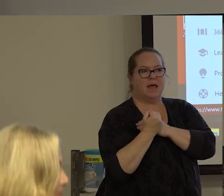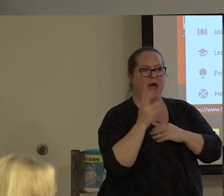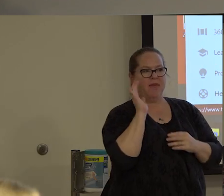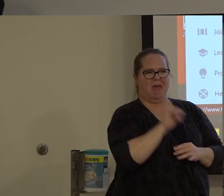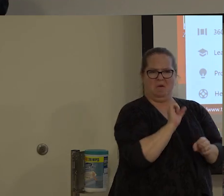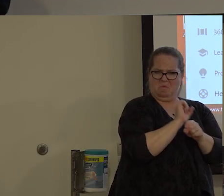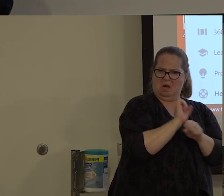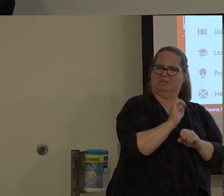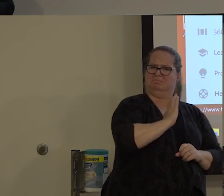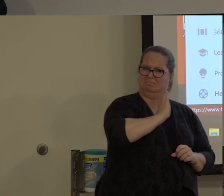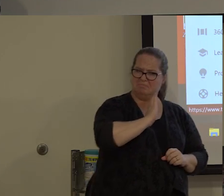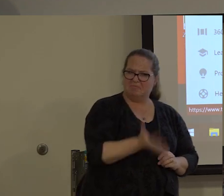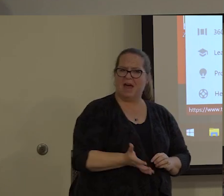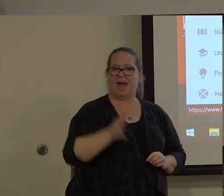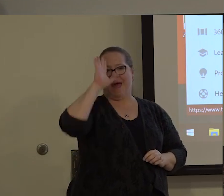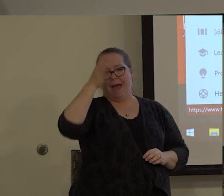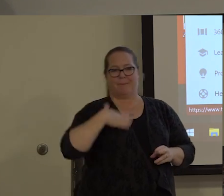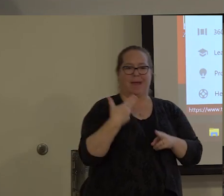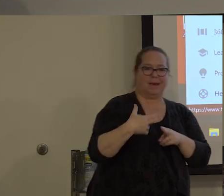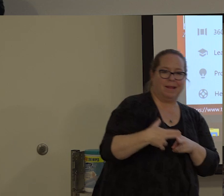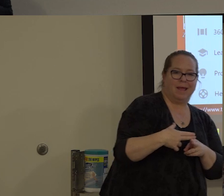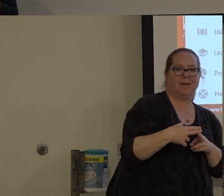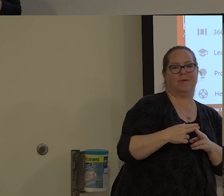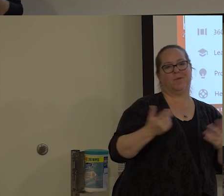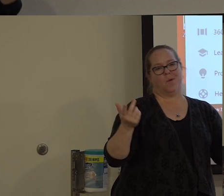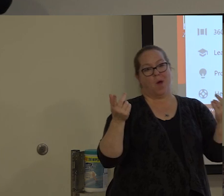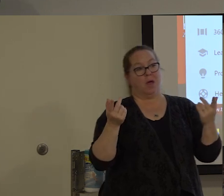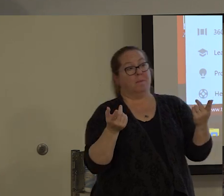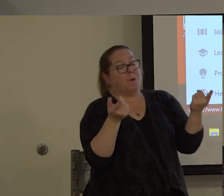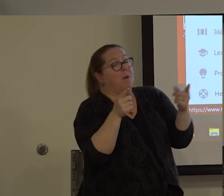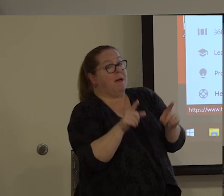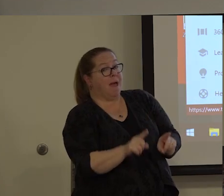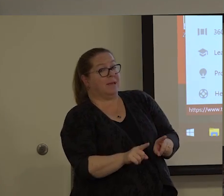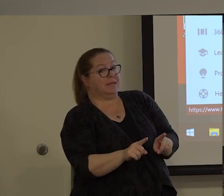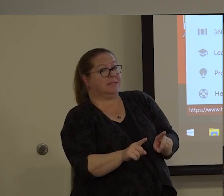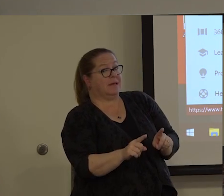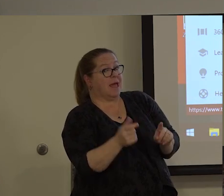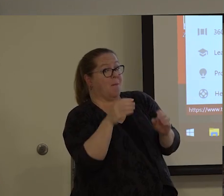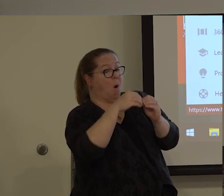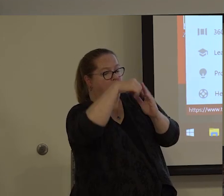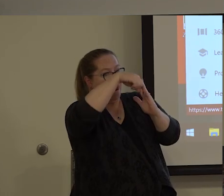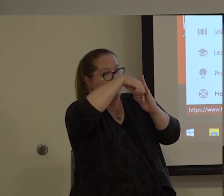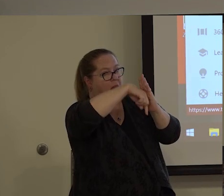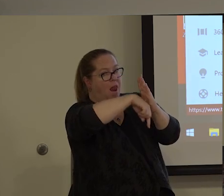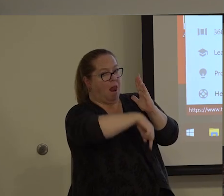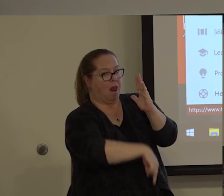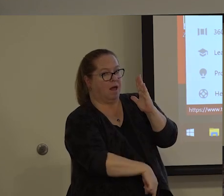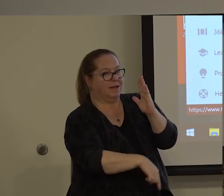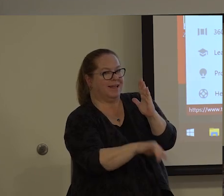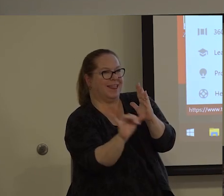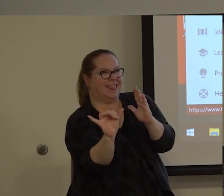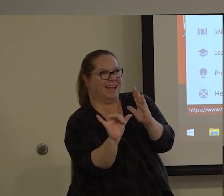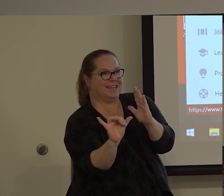works fine when it's, hi, my name is. What happens when you get into anything? You know what I mean?